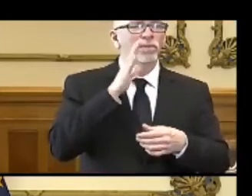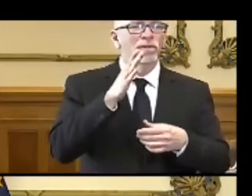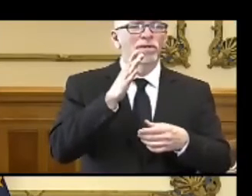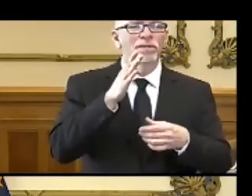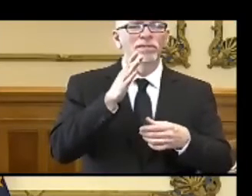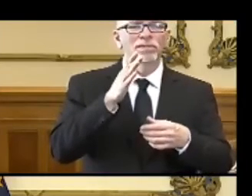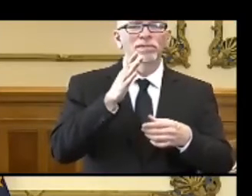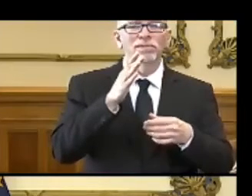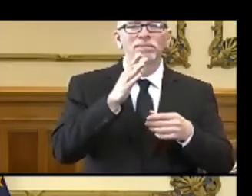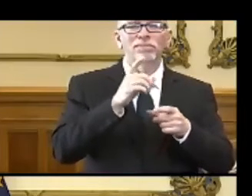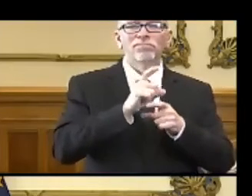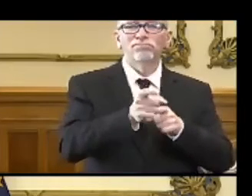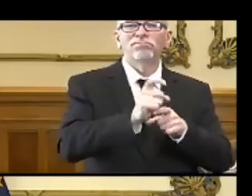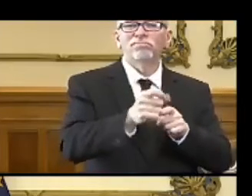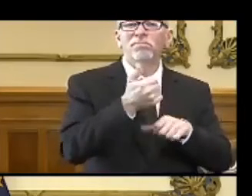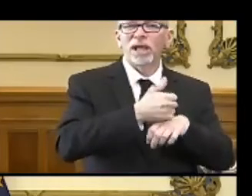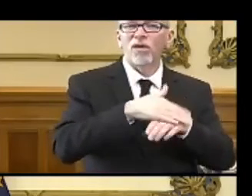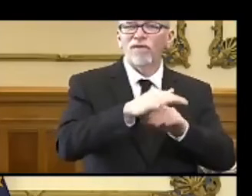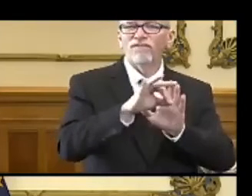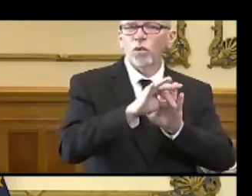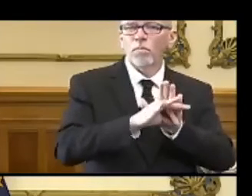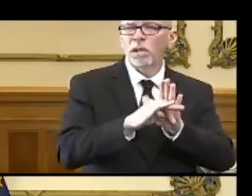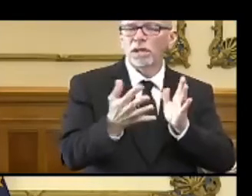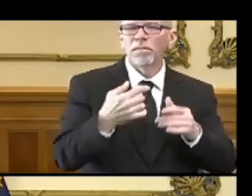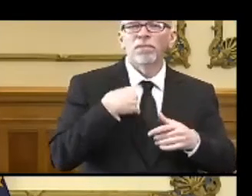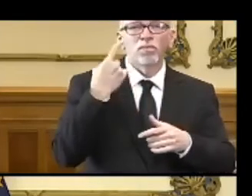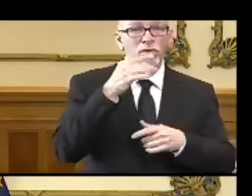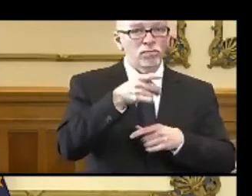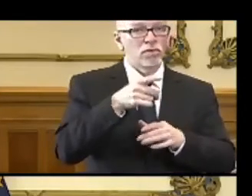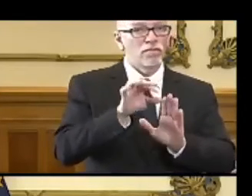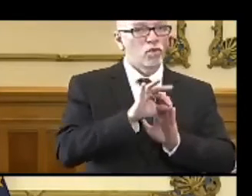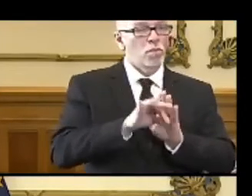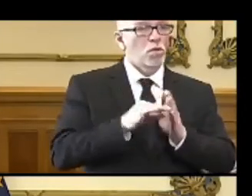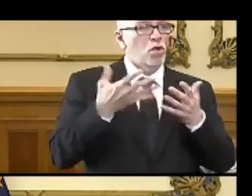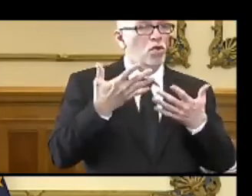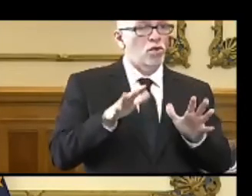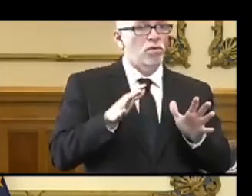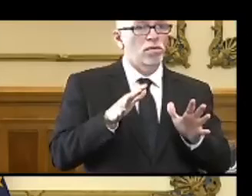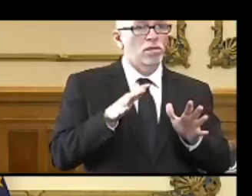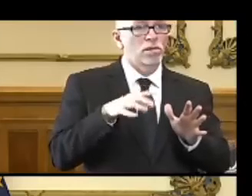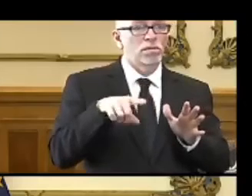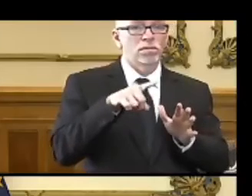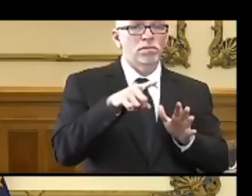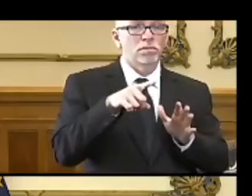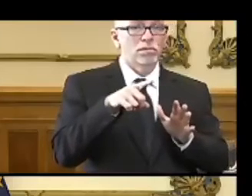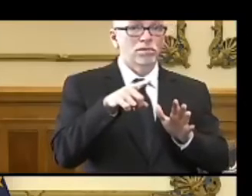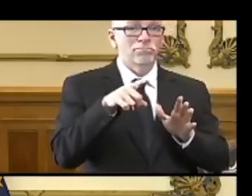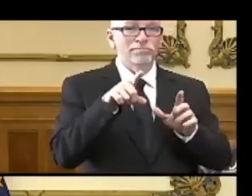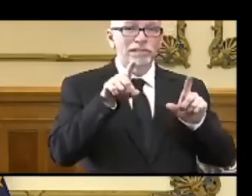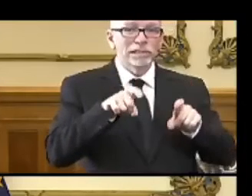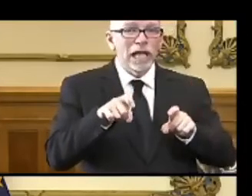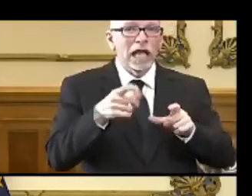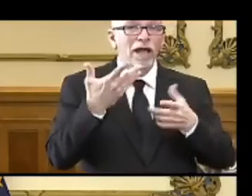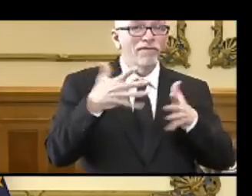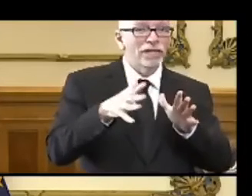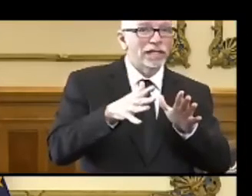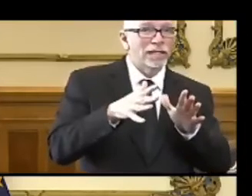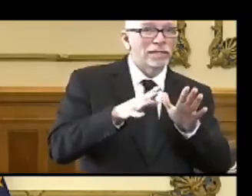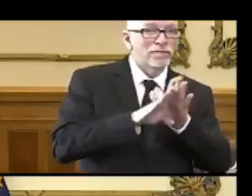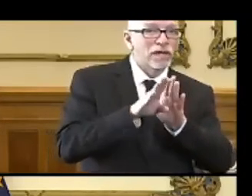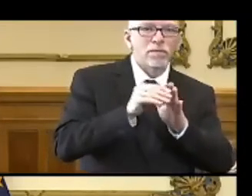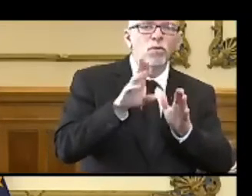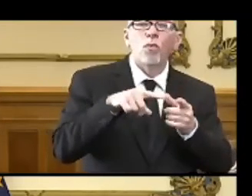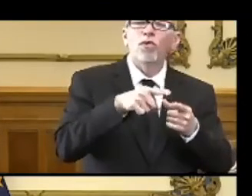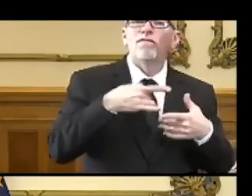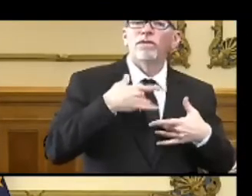distributed based on a formula. I was just wondering if that formula has been kind of run yet, and if not, when do you expect